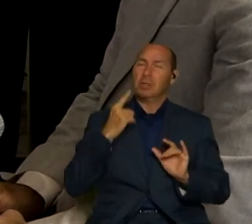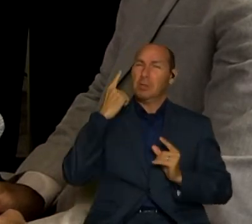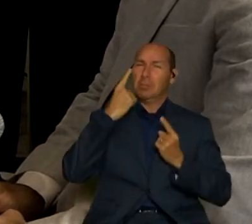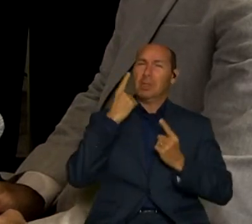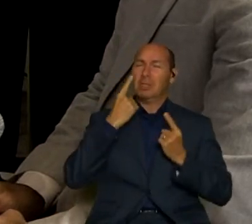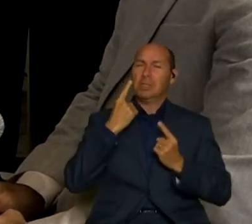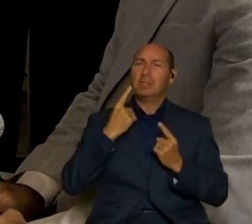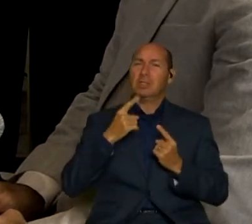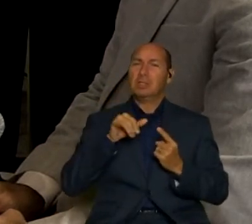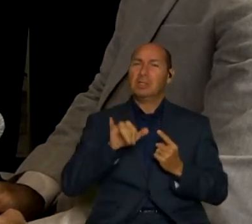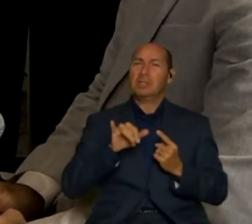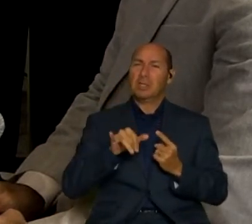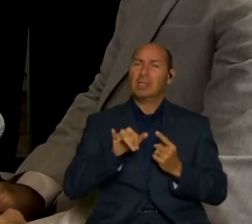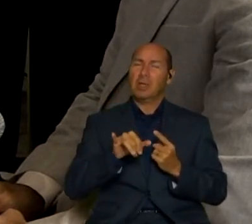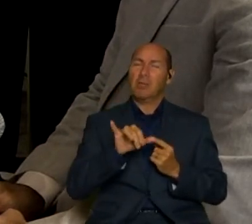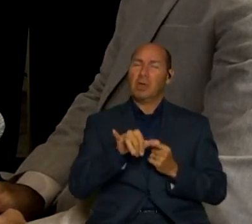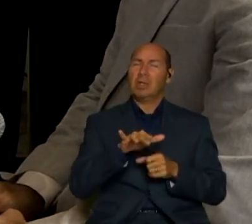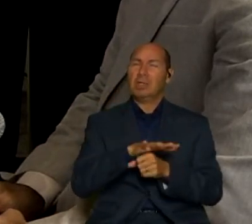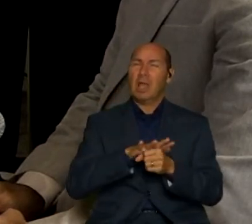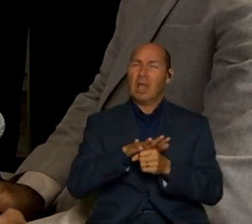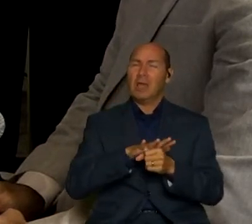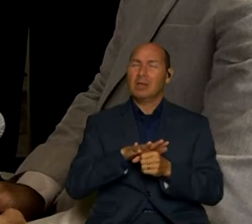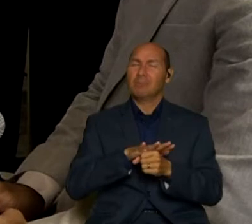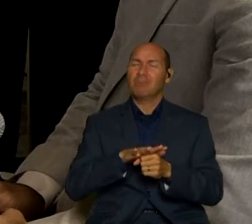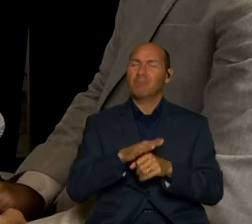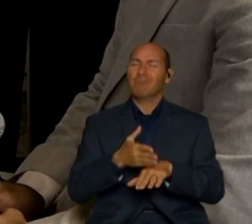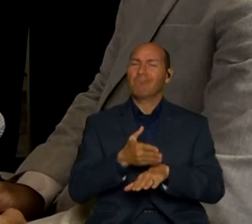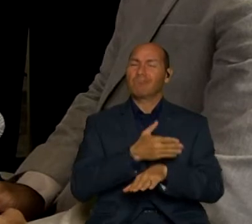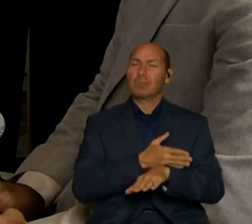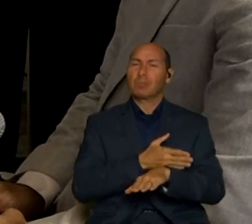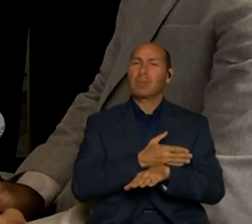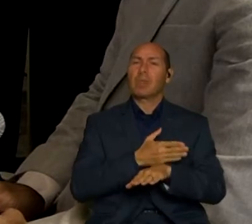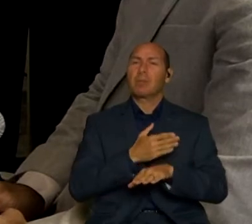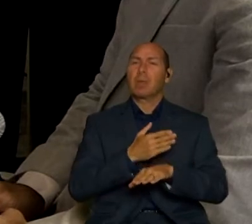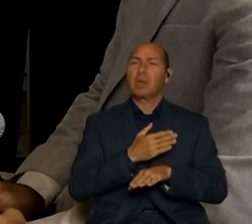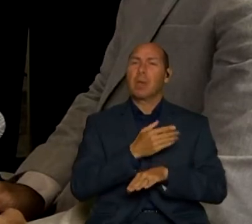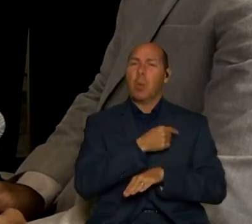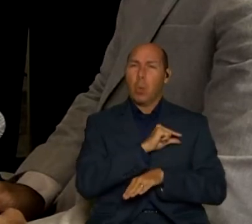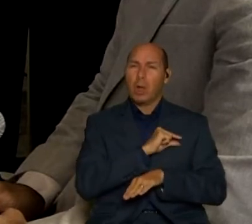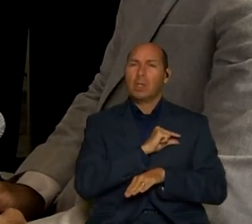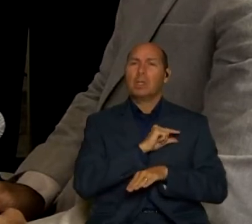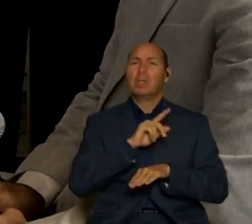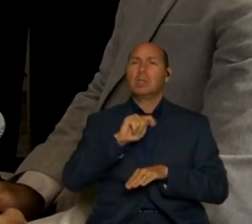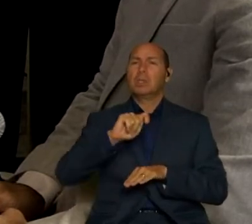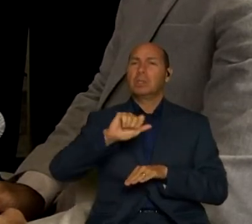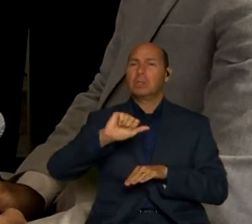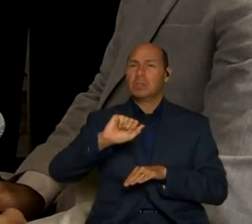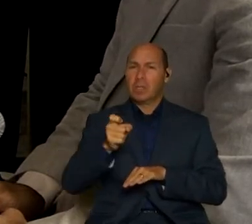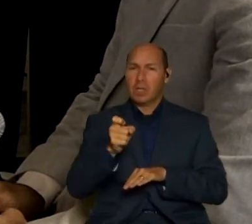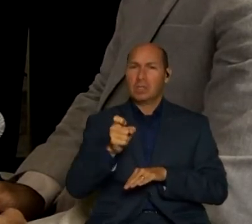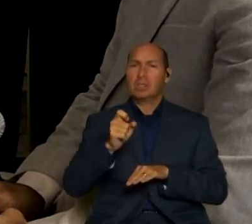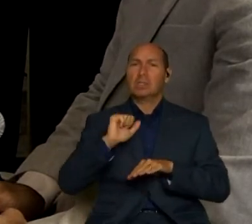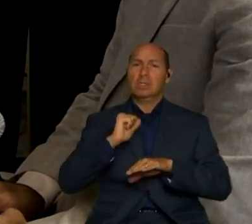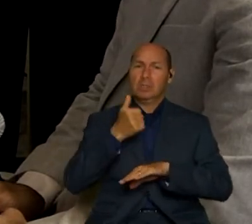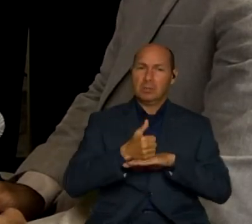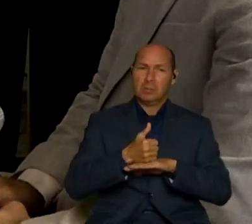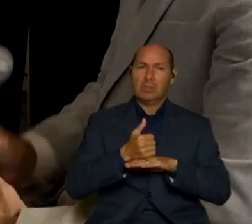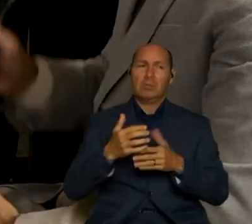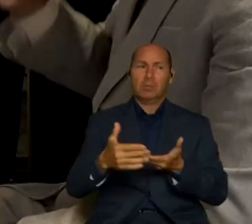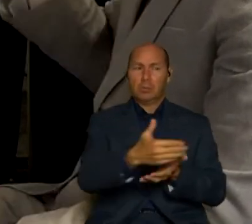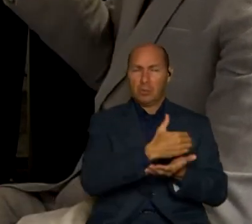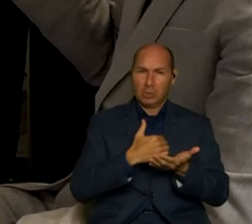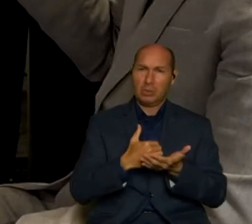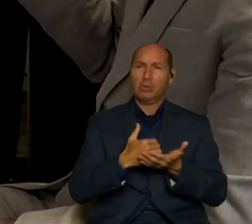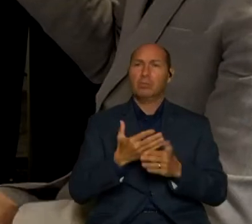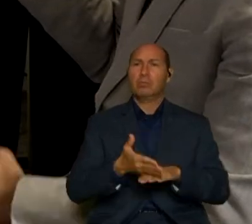revamp those areas so we can improve the quality on the tax implementation and collection efforts.